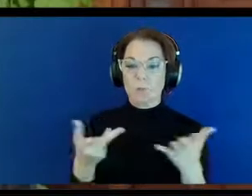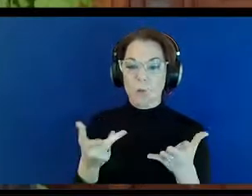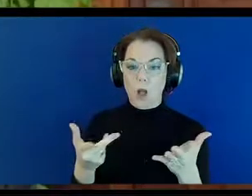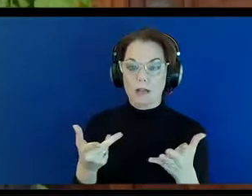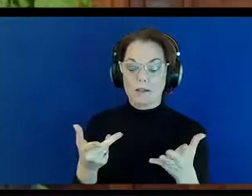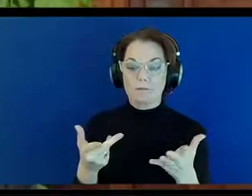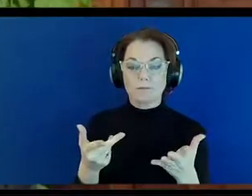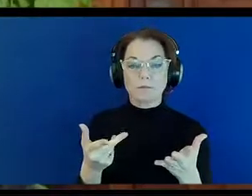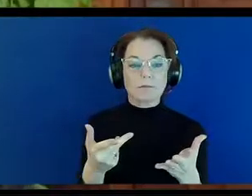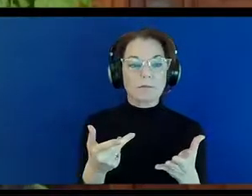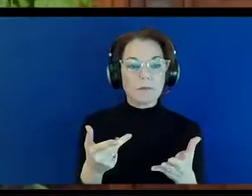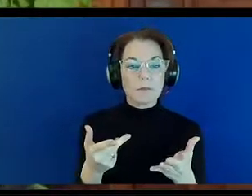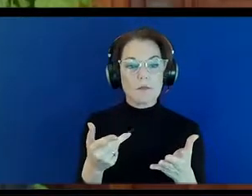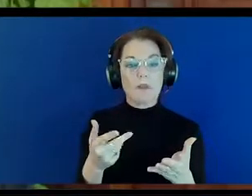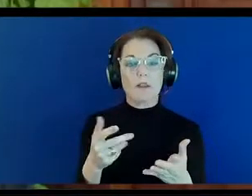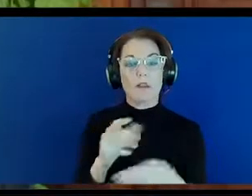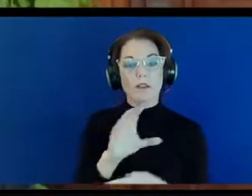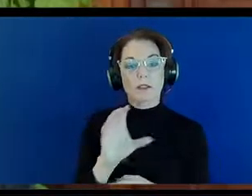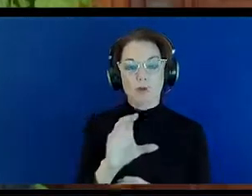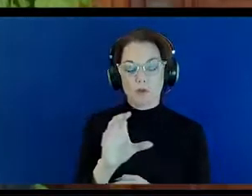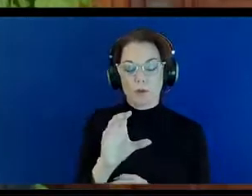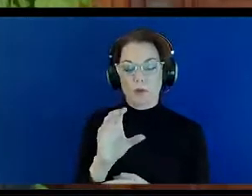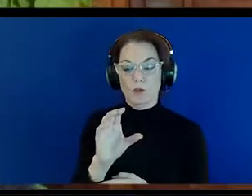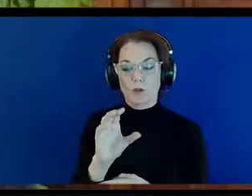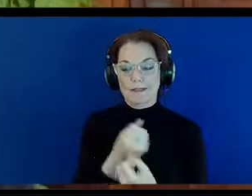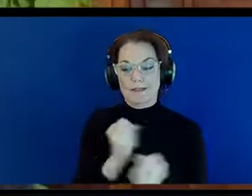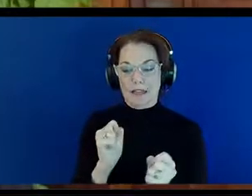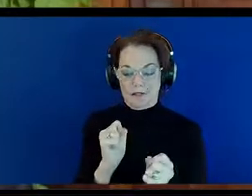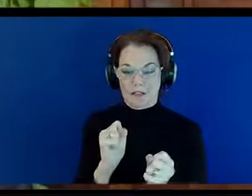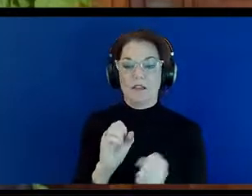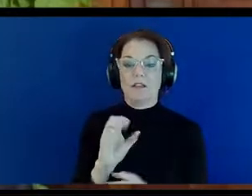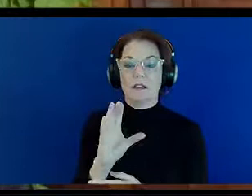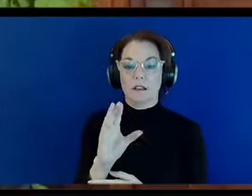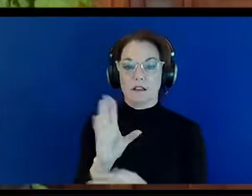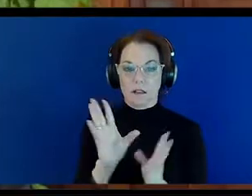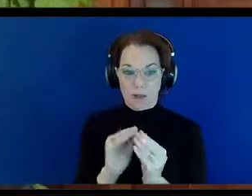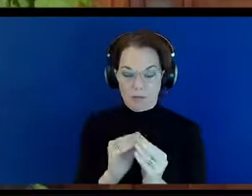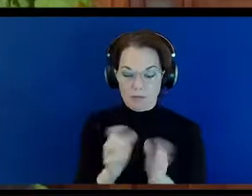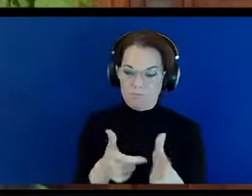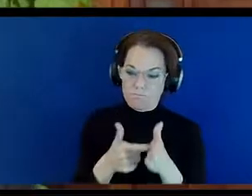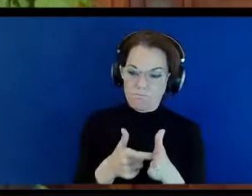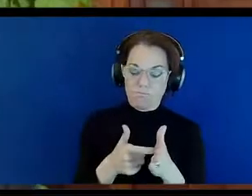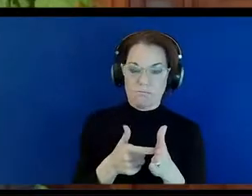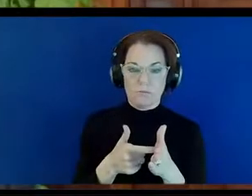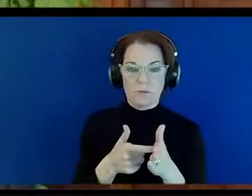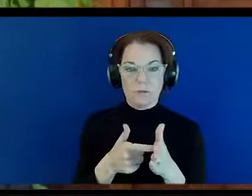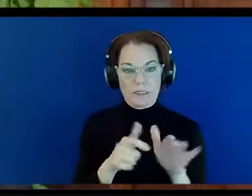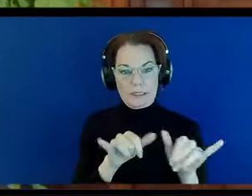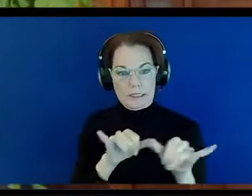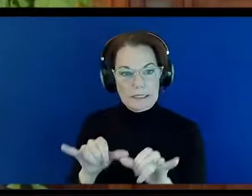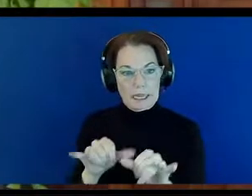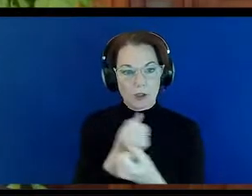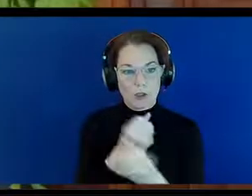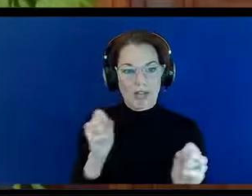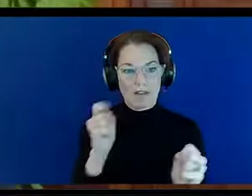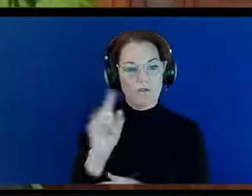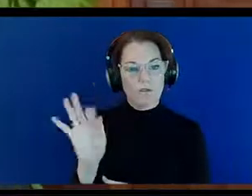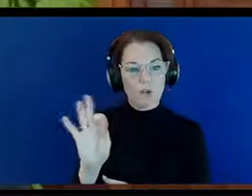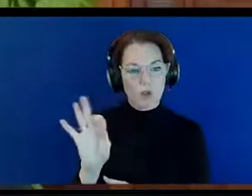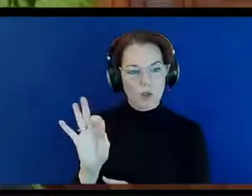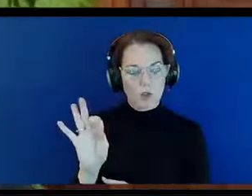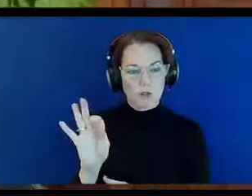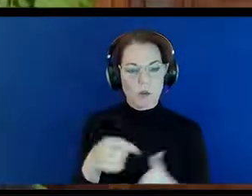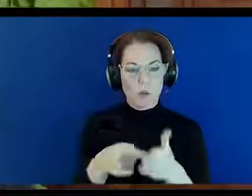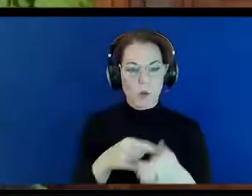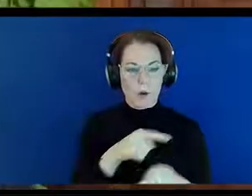Product Safety Commission to create a mandatory stability standard for furniture. It would require companies to ensure